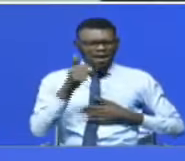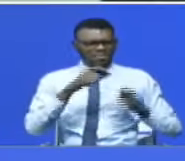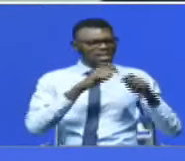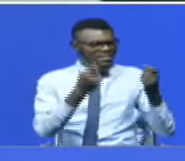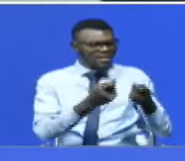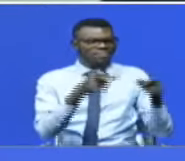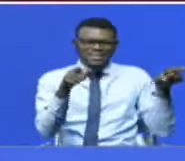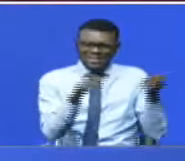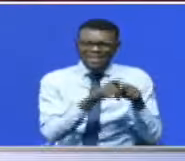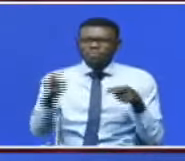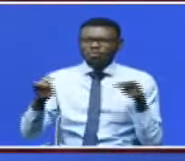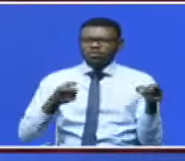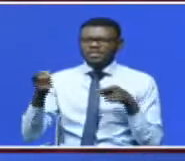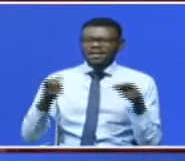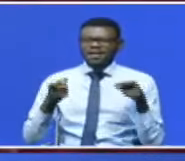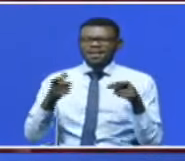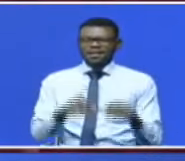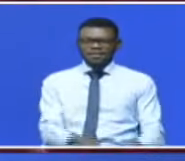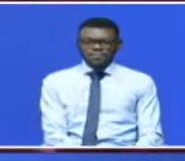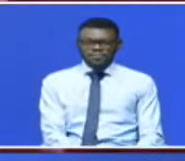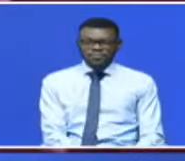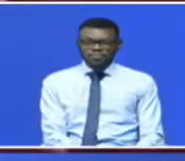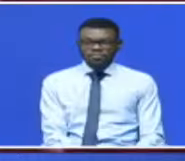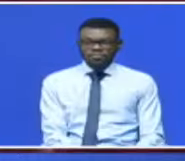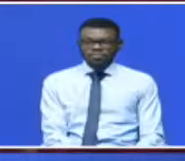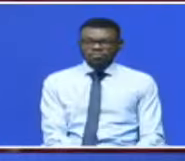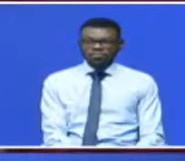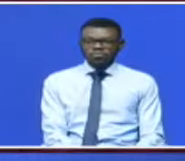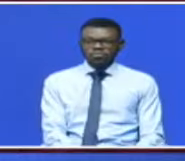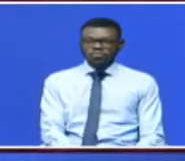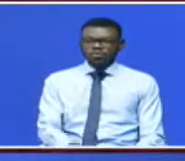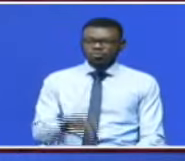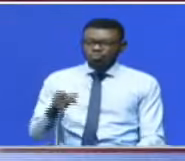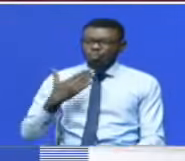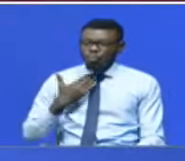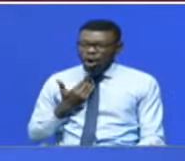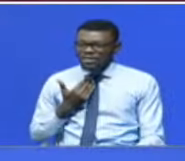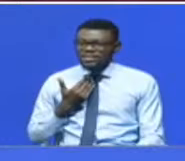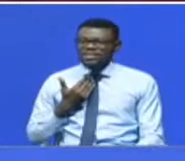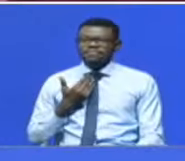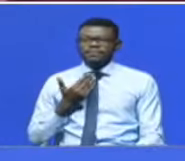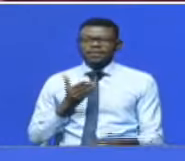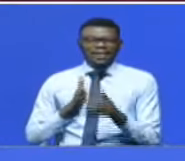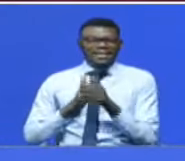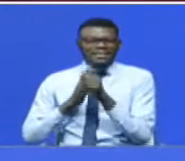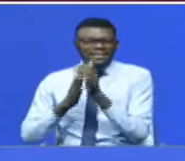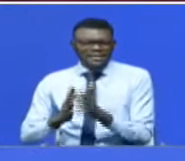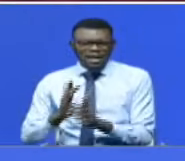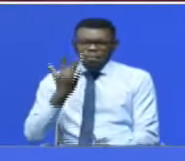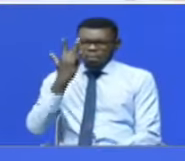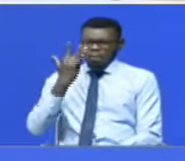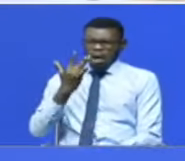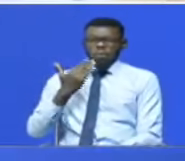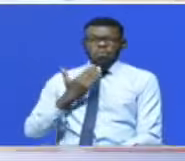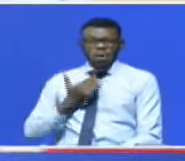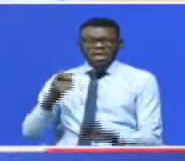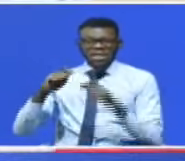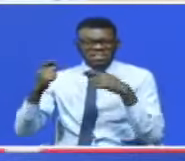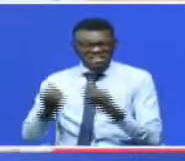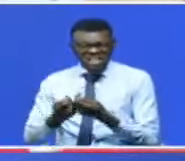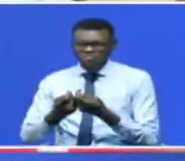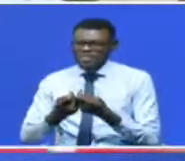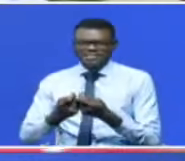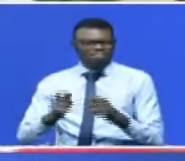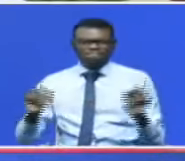pia kutawala. Usitafute uongozi kwa sababu ya kabila yako. The head